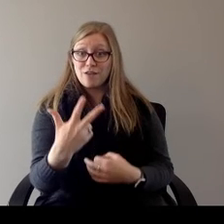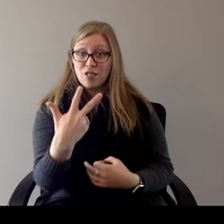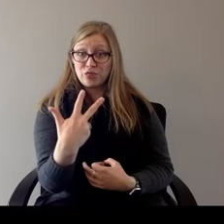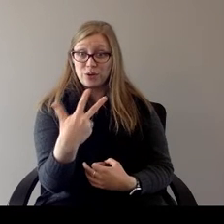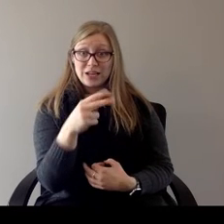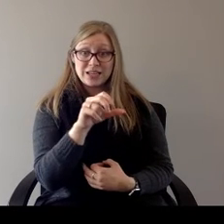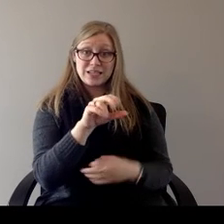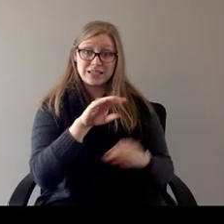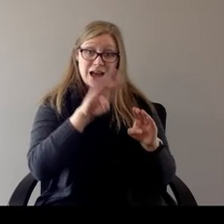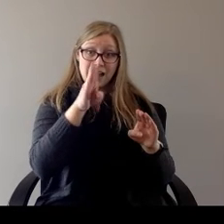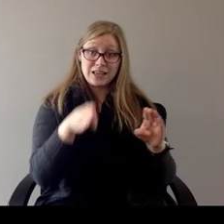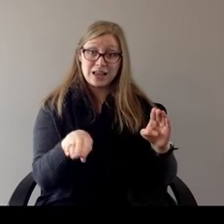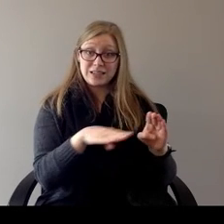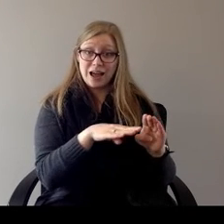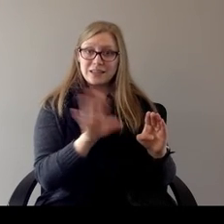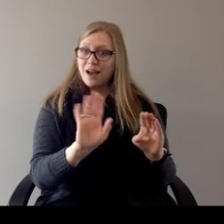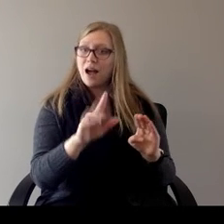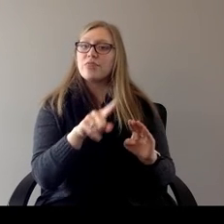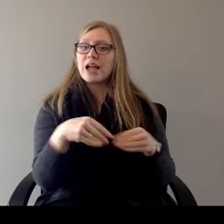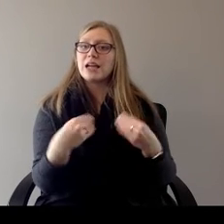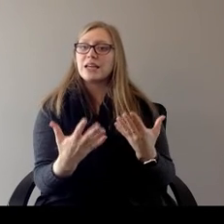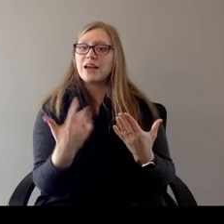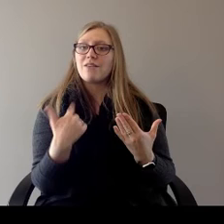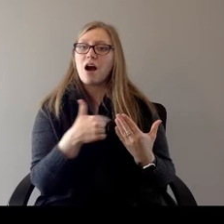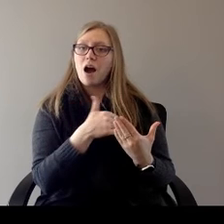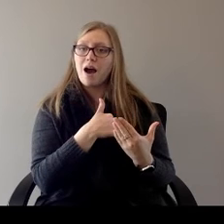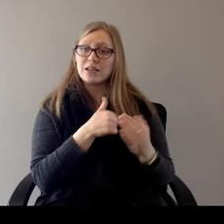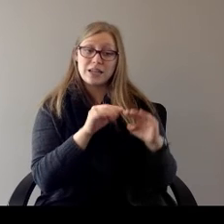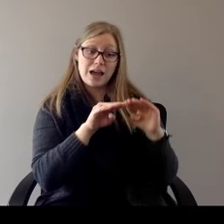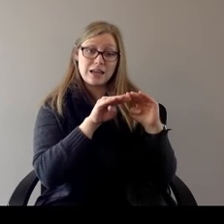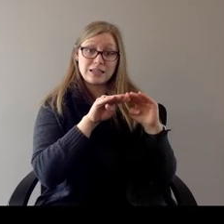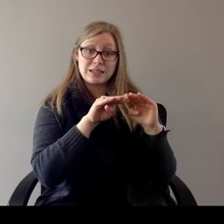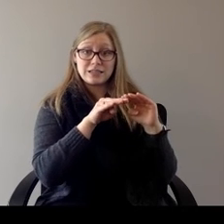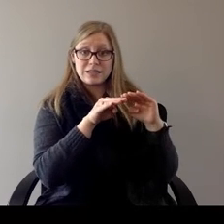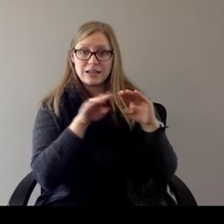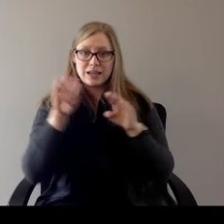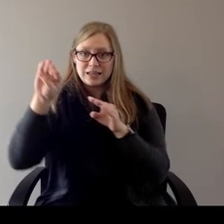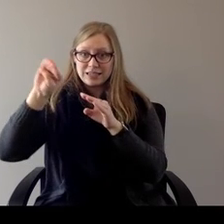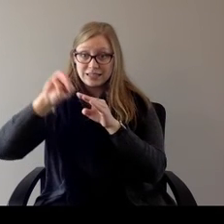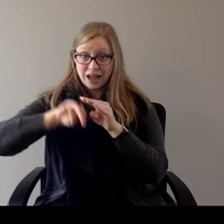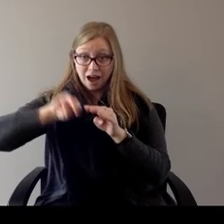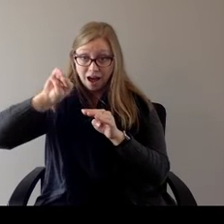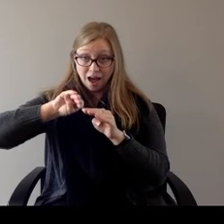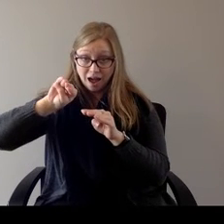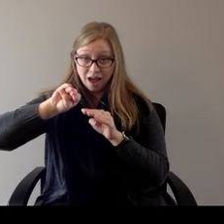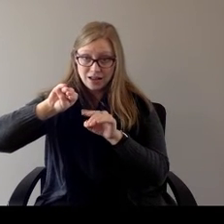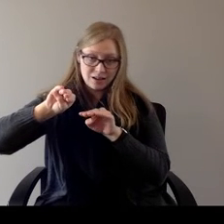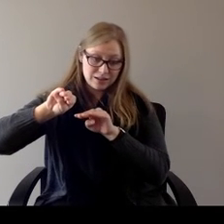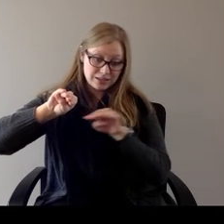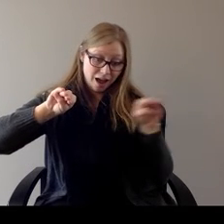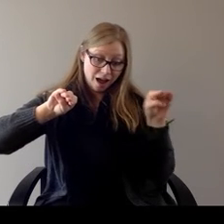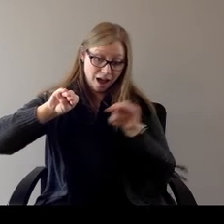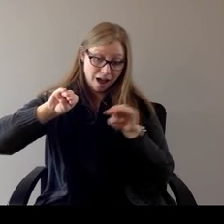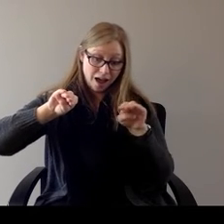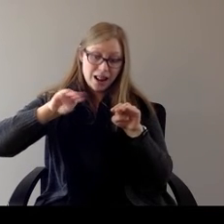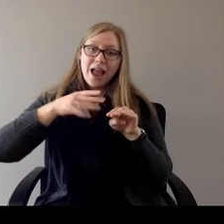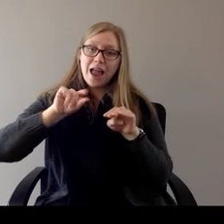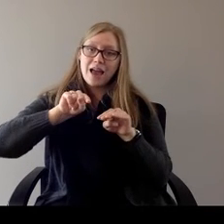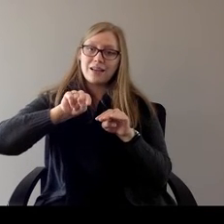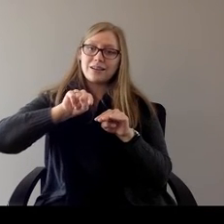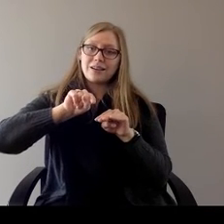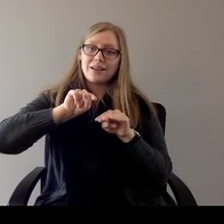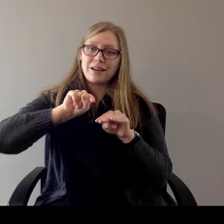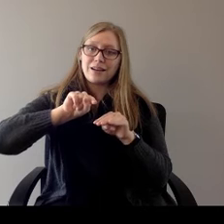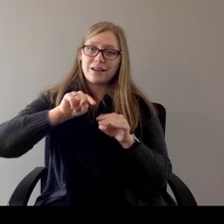a side, and the included angle. And so when we examine this one and demonstrate, we're going